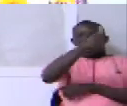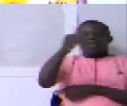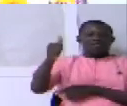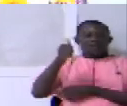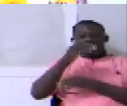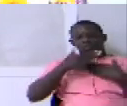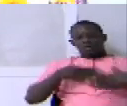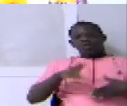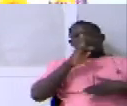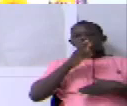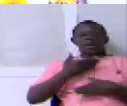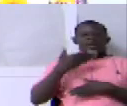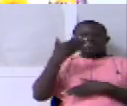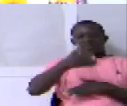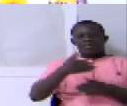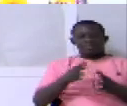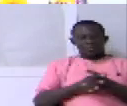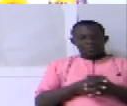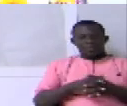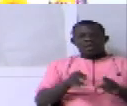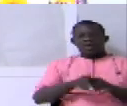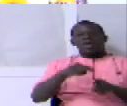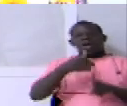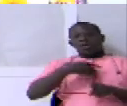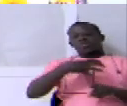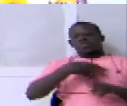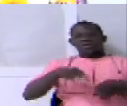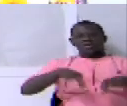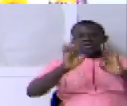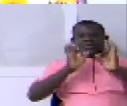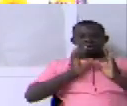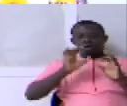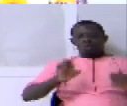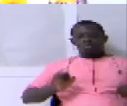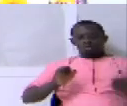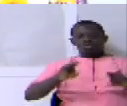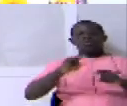here. Anin menu be bijang. I want to seize this opportunity today